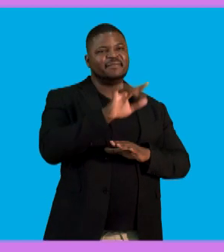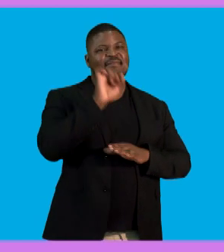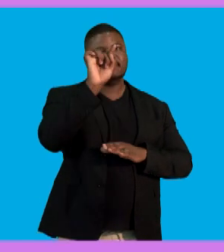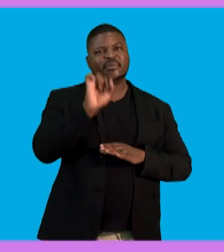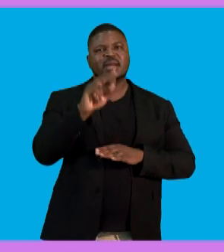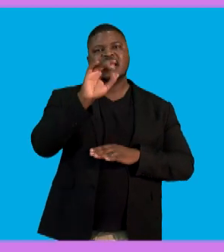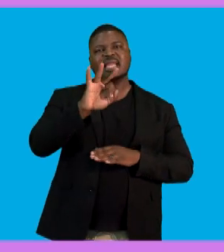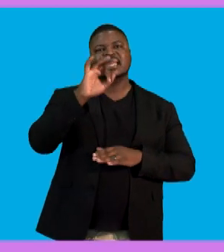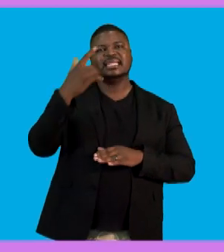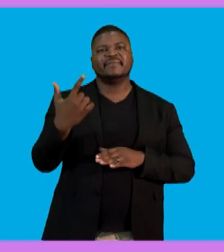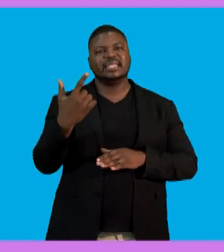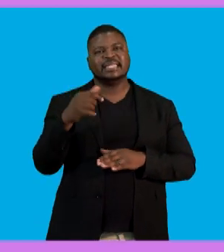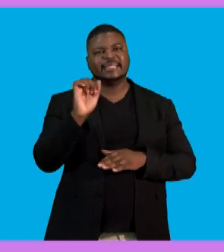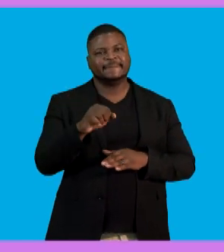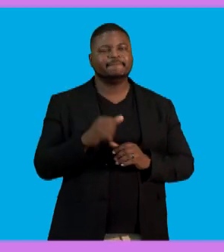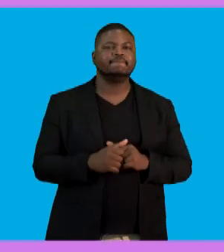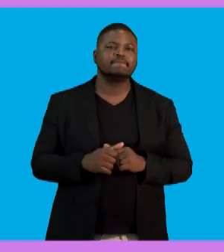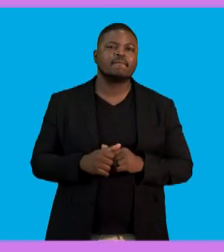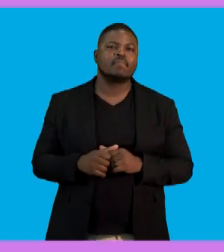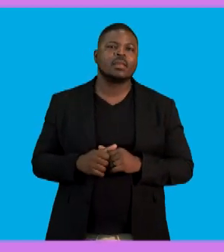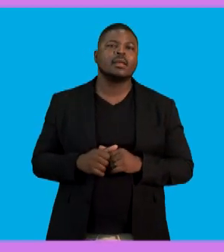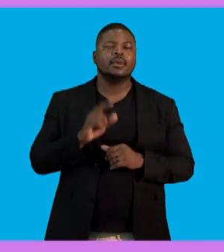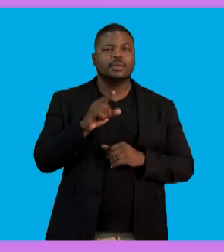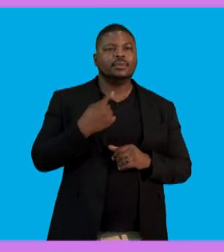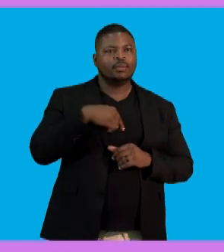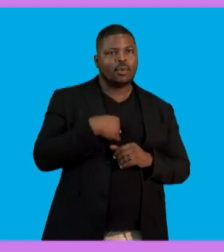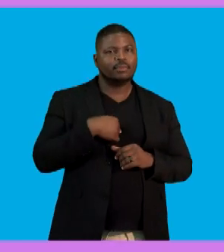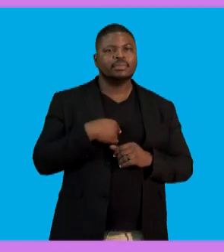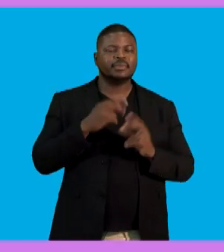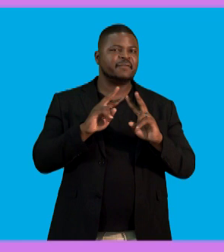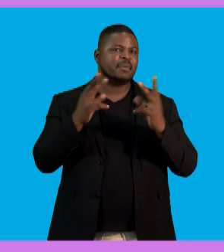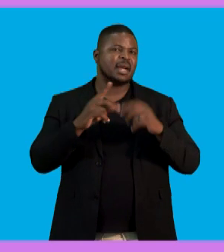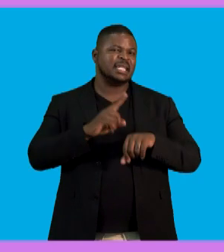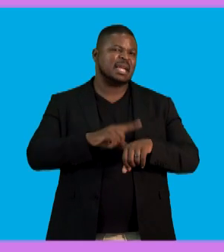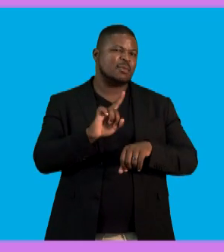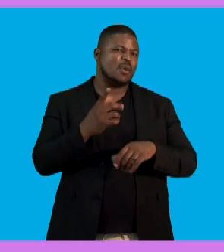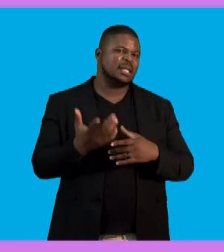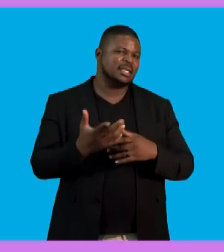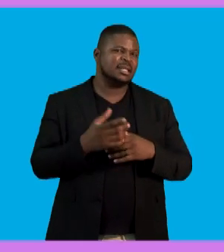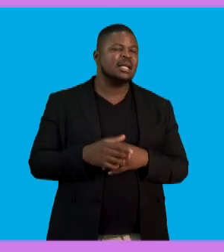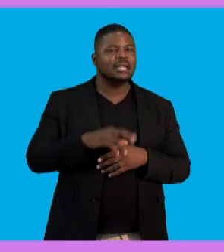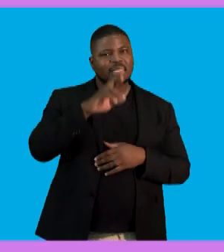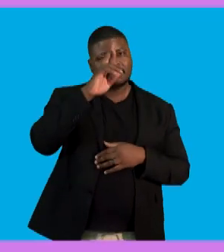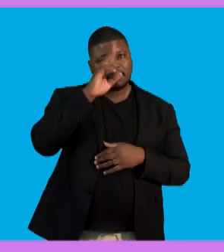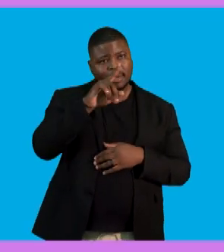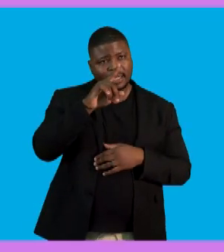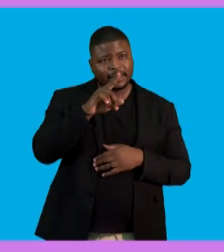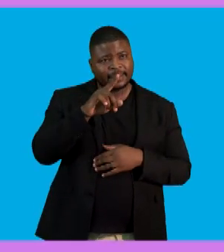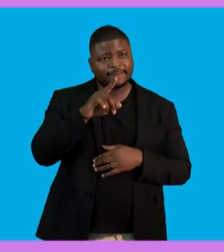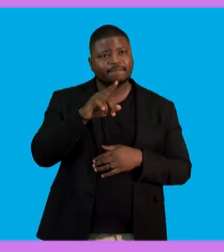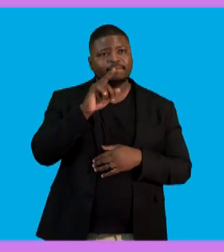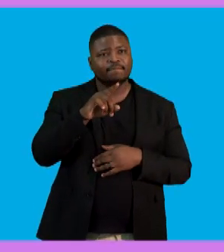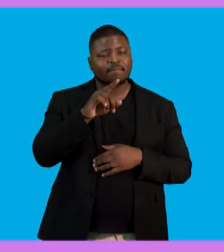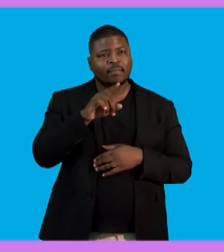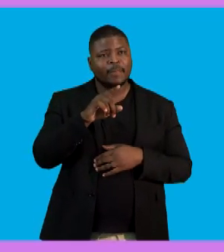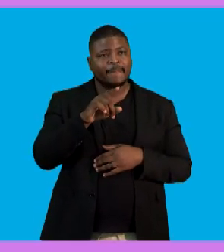to 6. So now let's find the difference between the 2 times. So because 0 cannot subtract 37, we